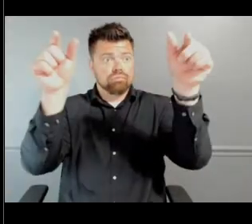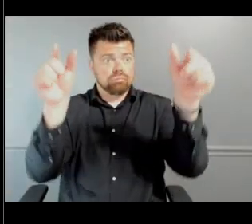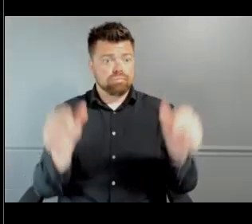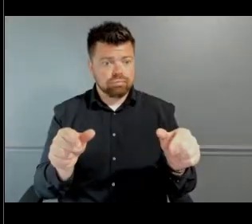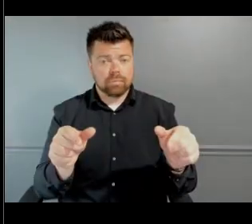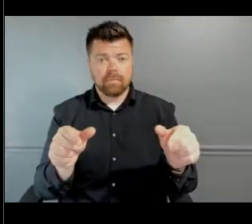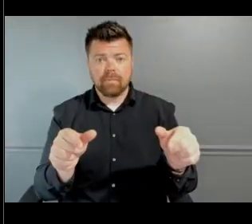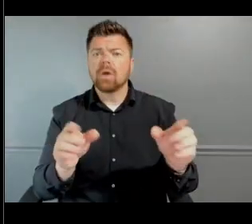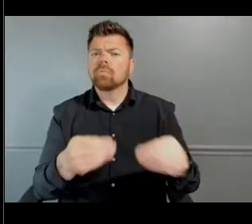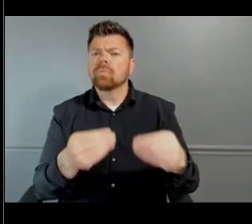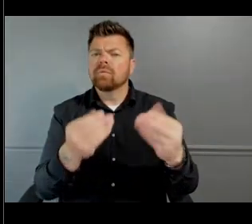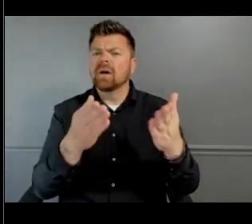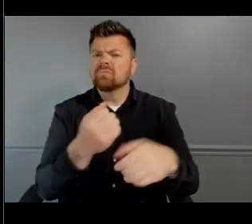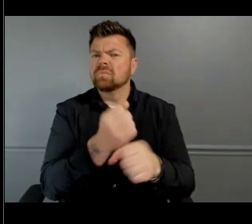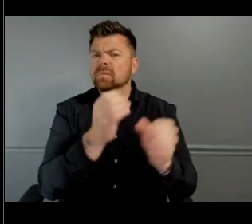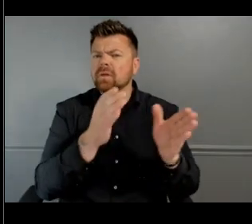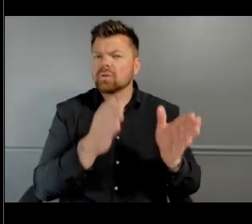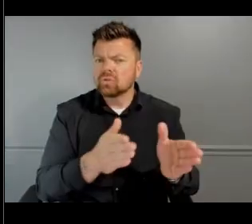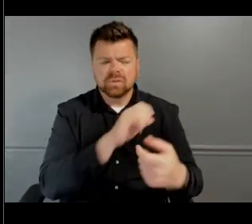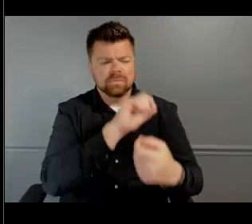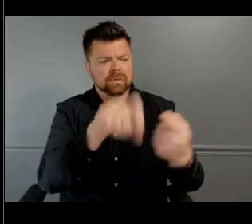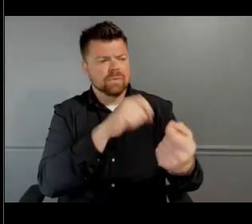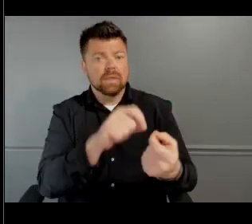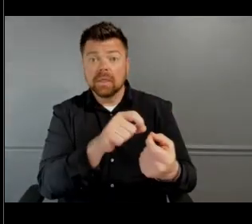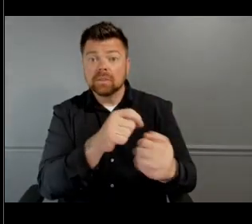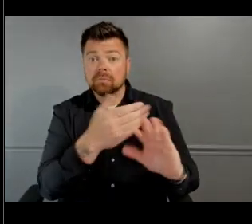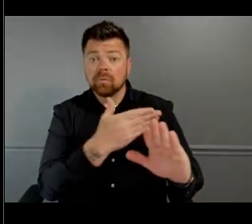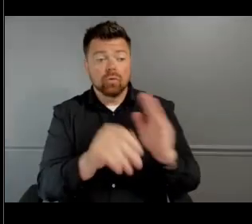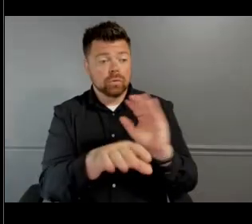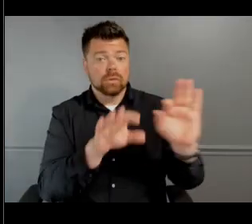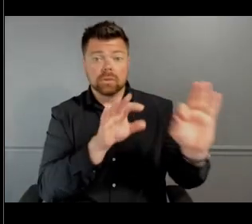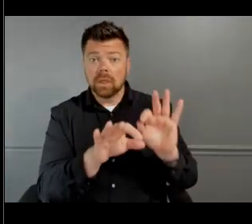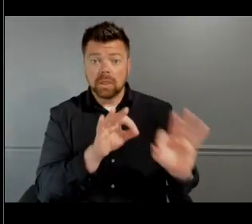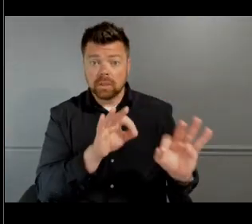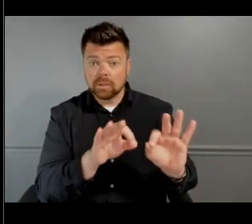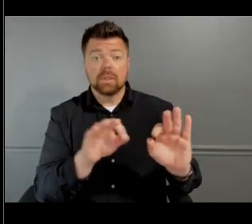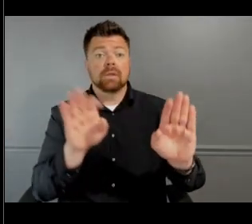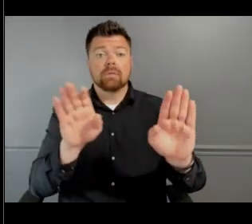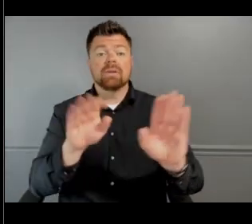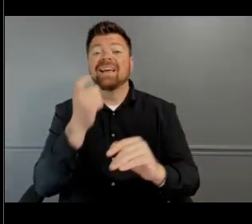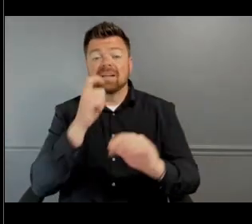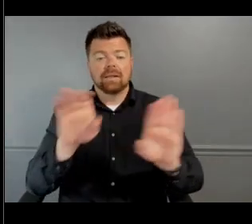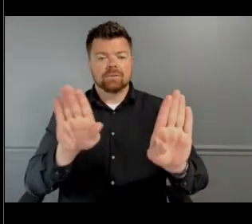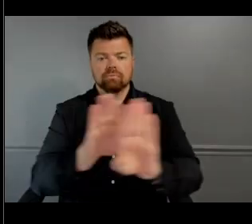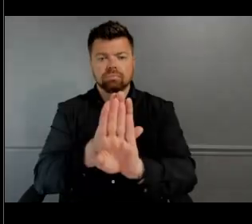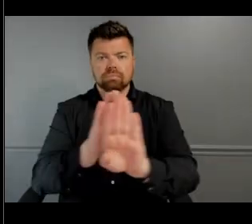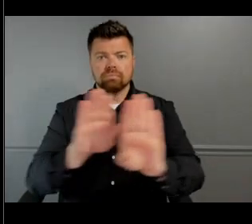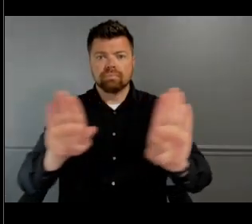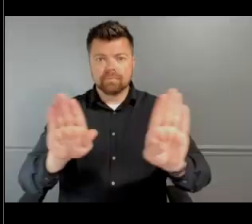manufacturer's specifications before selecting a sliding door.